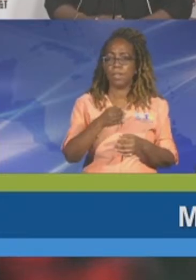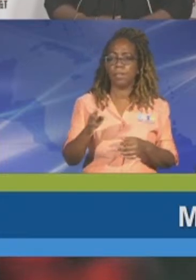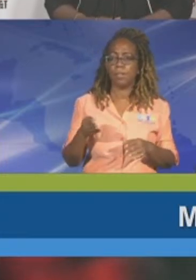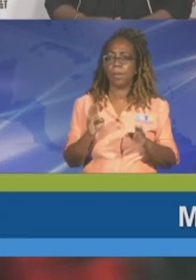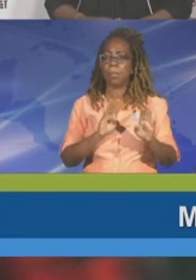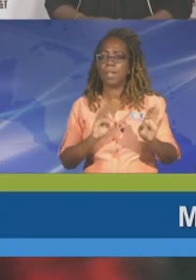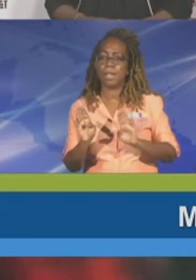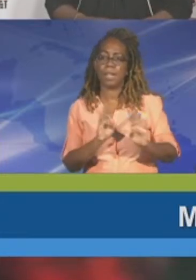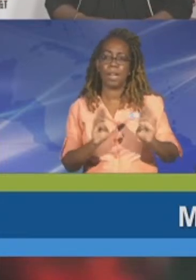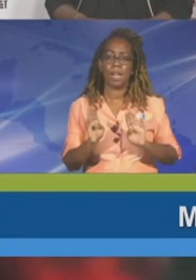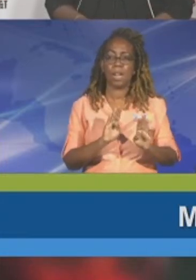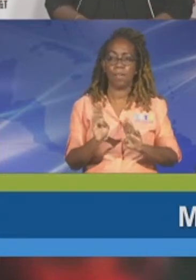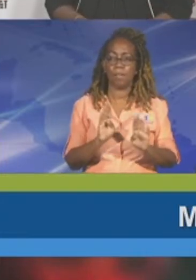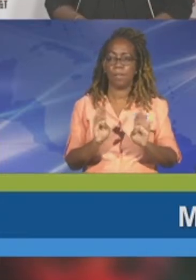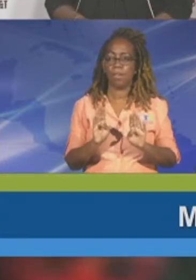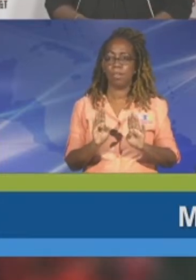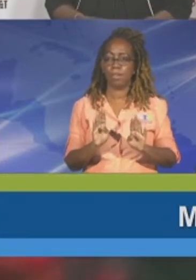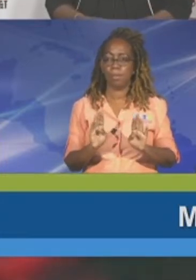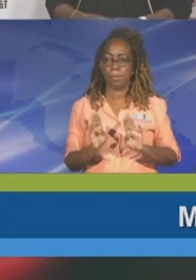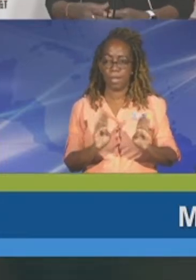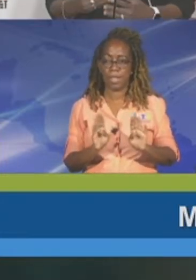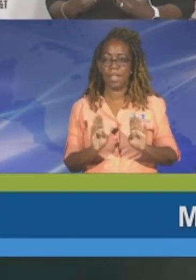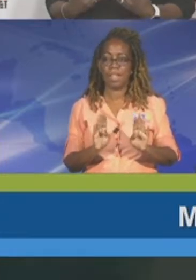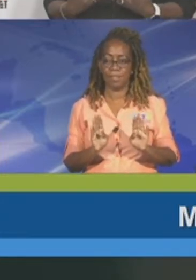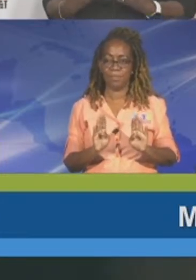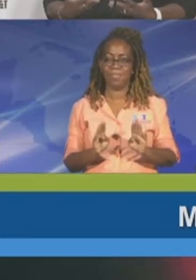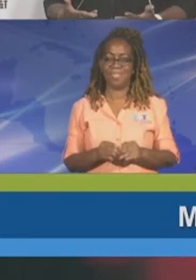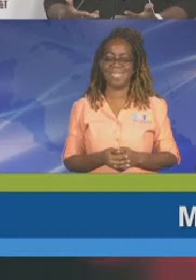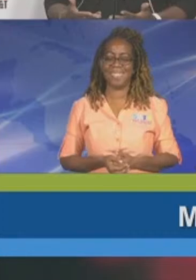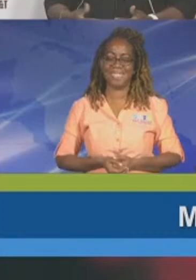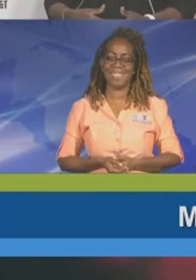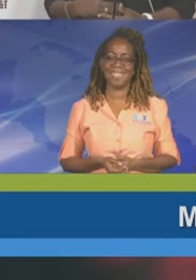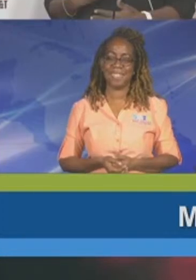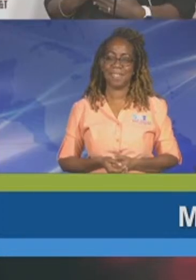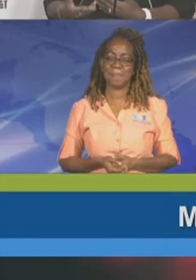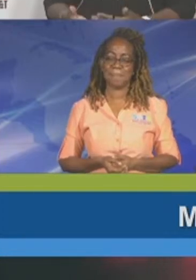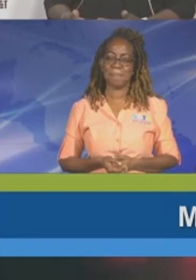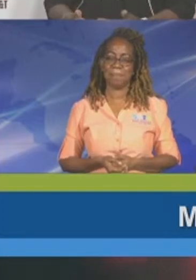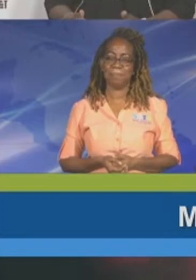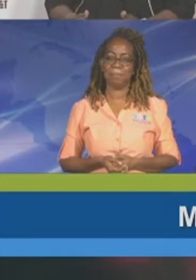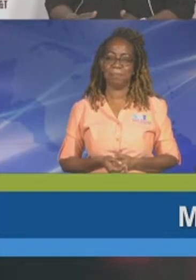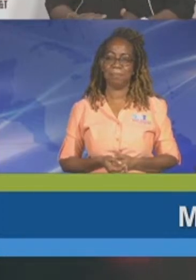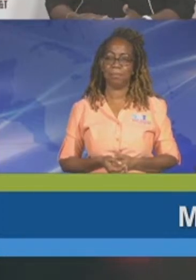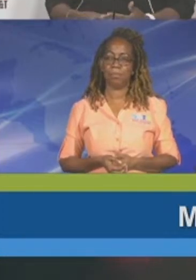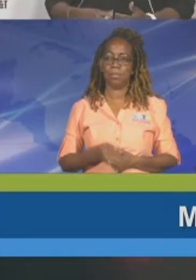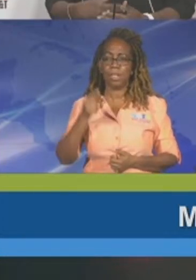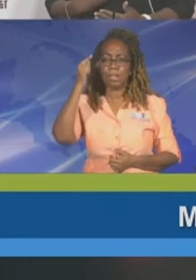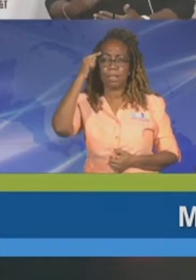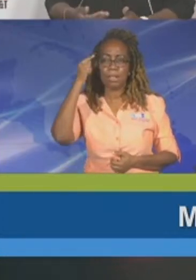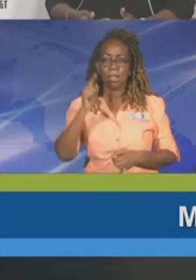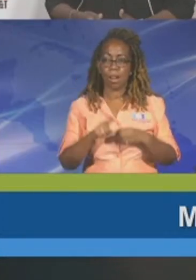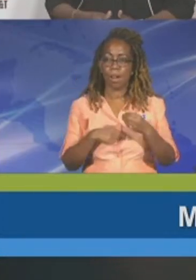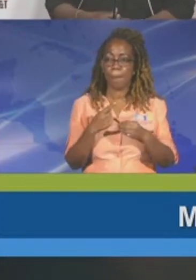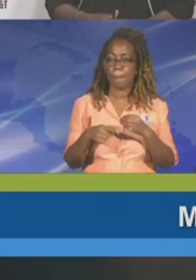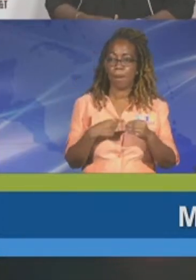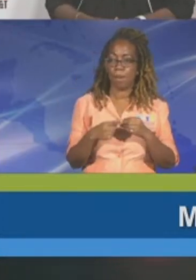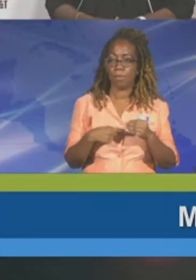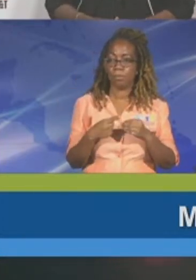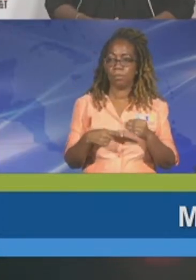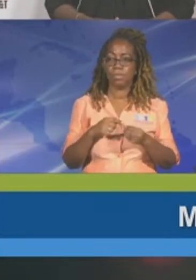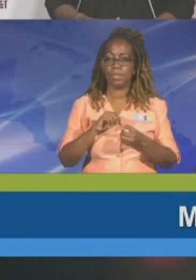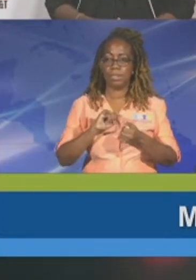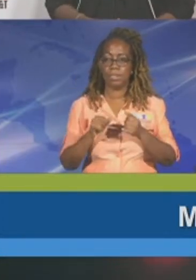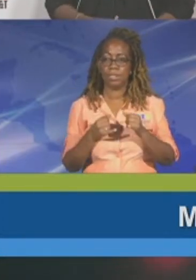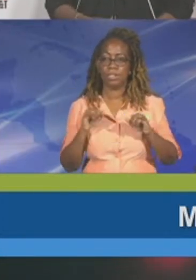behavior, which includes what we call suicidal ideation, or thoughts about harming oneself or ending one's